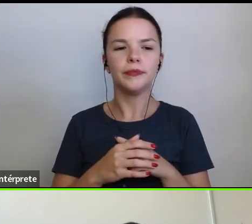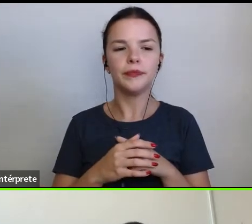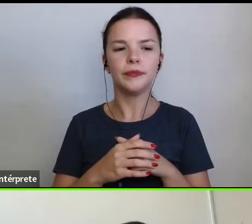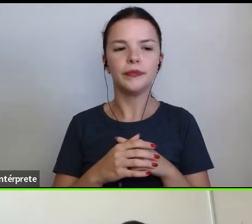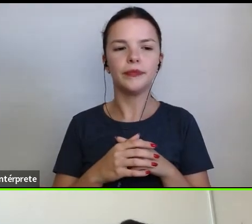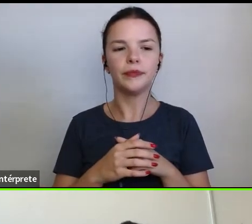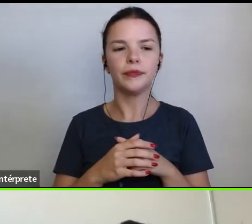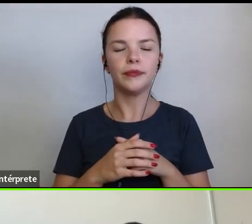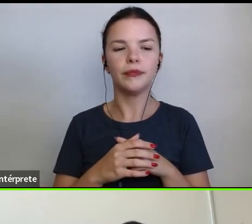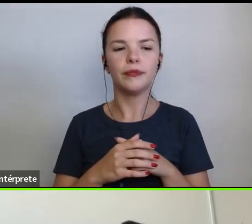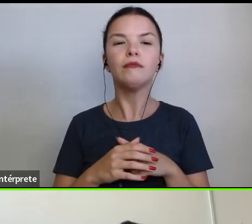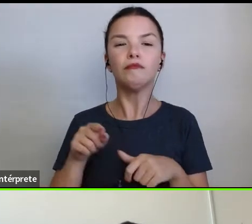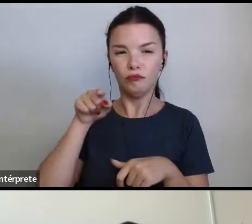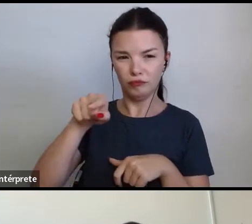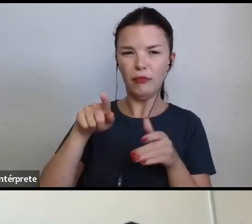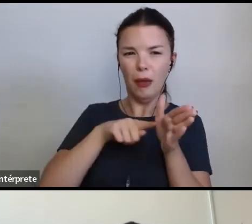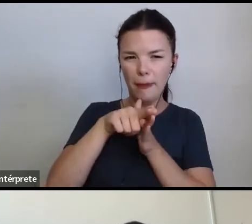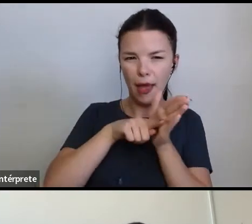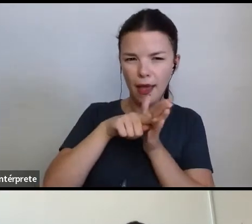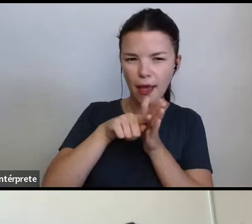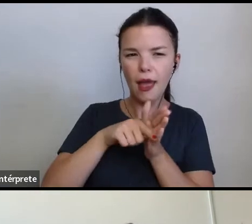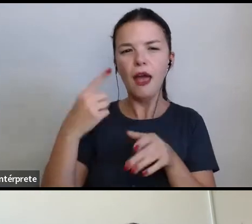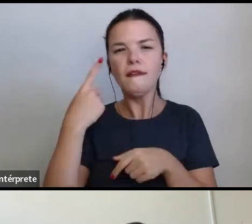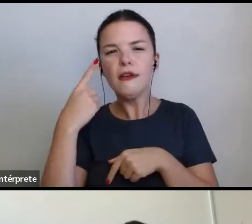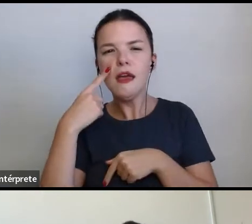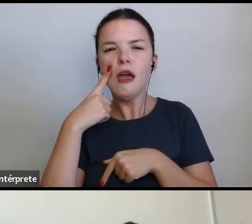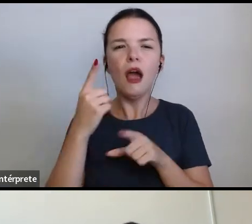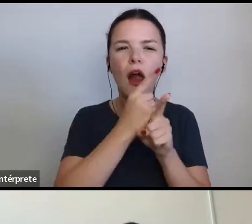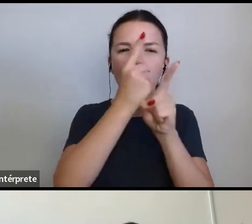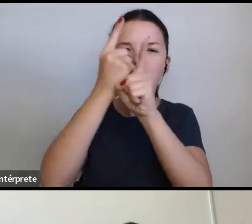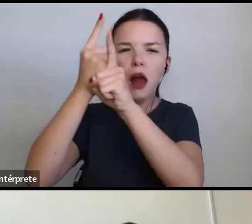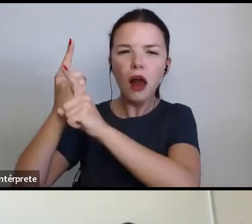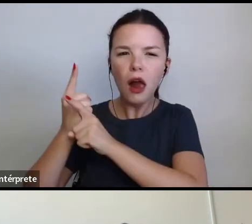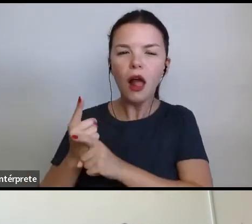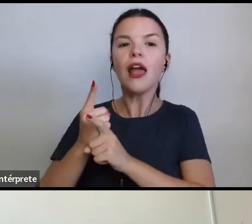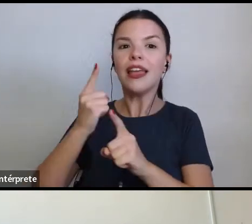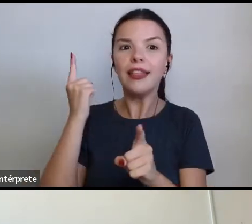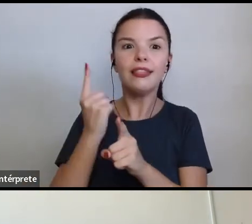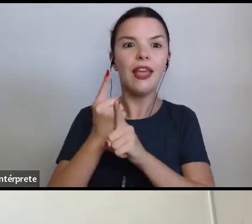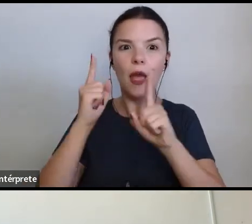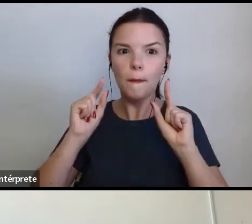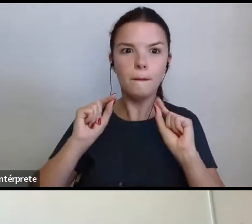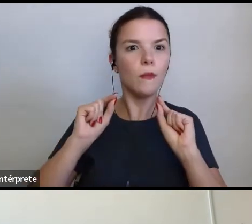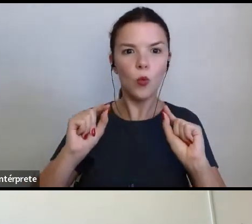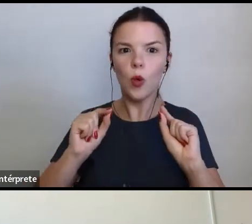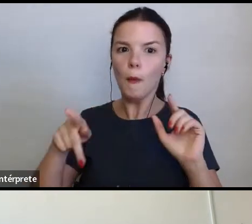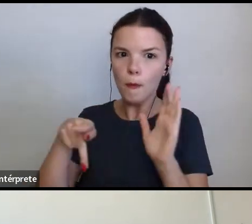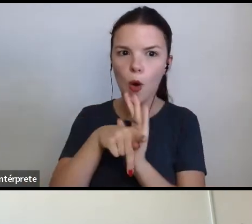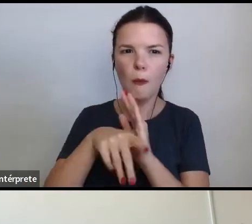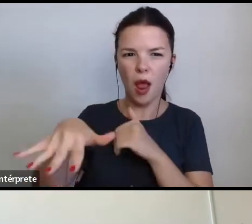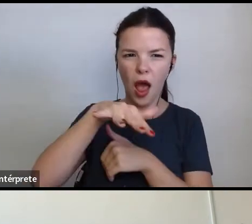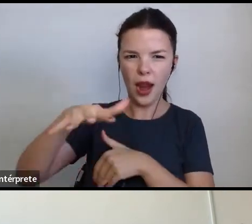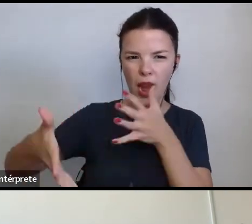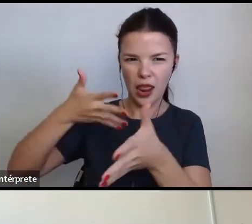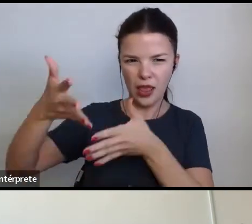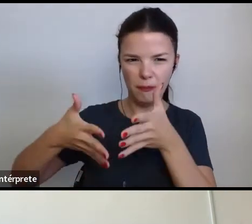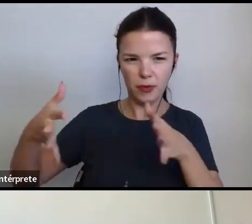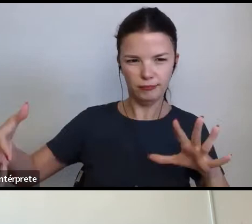record for Libras, especially when you talk about